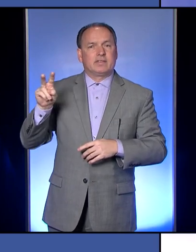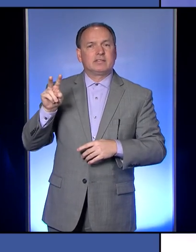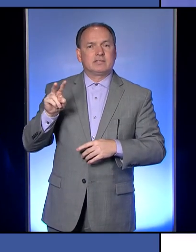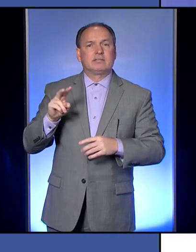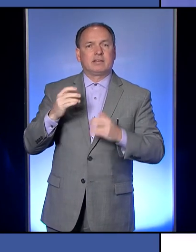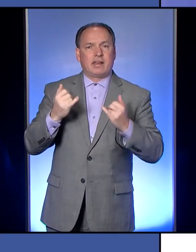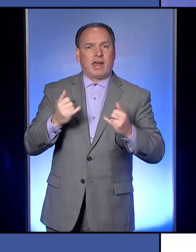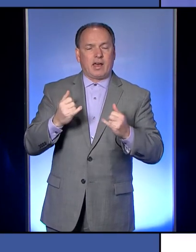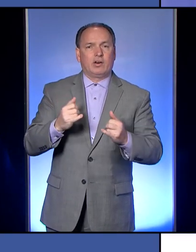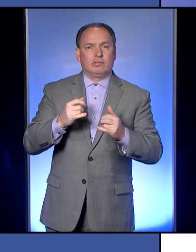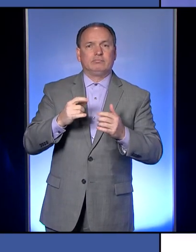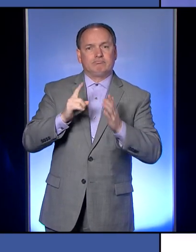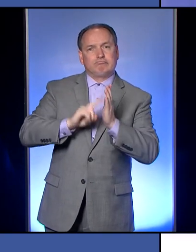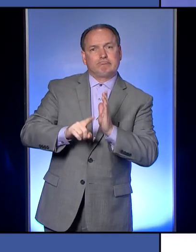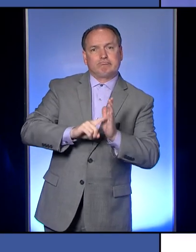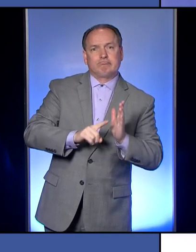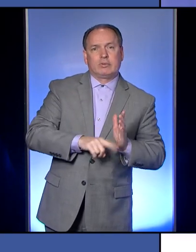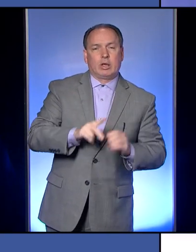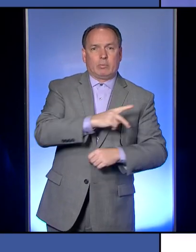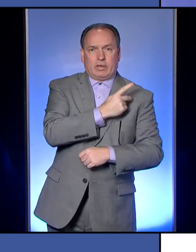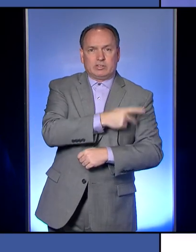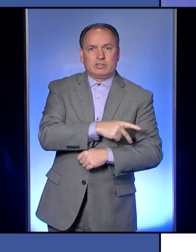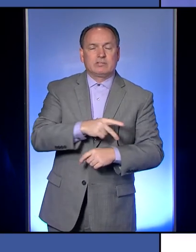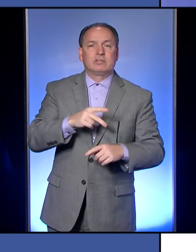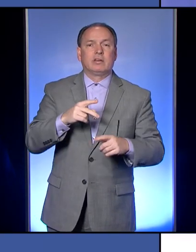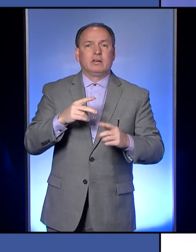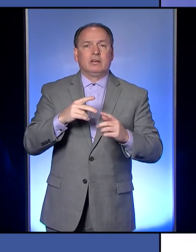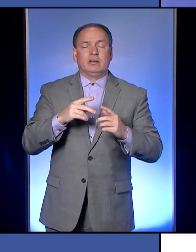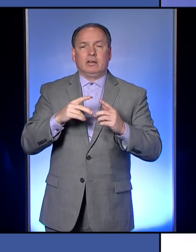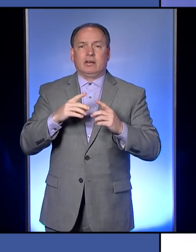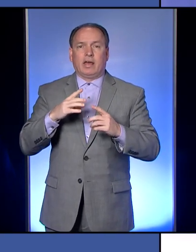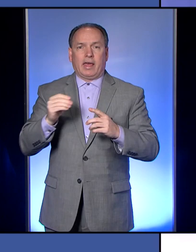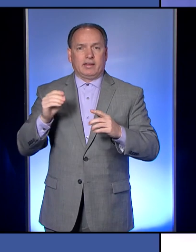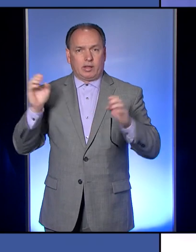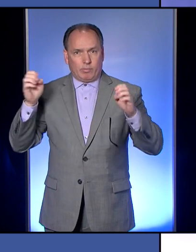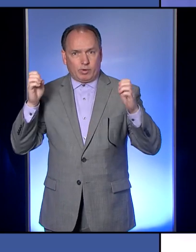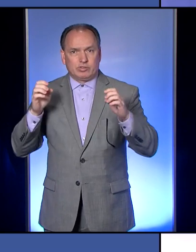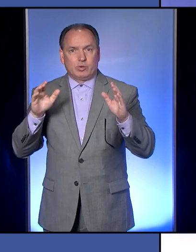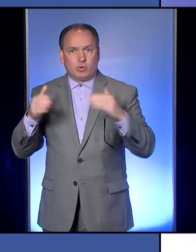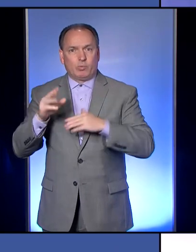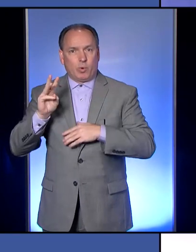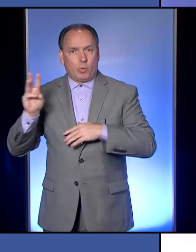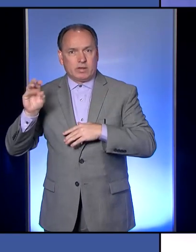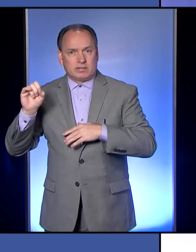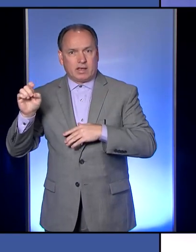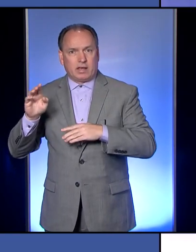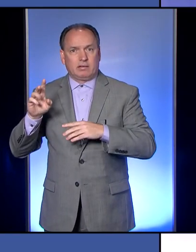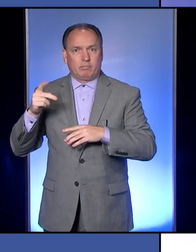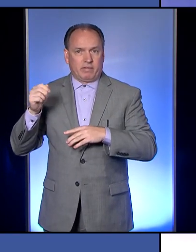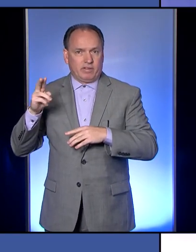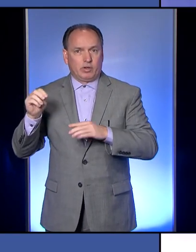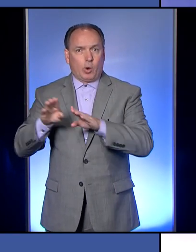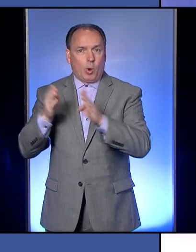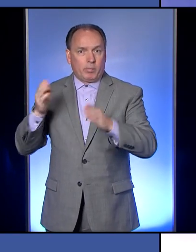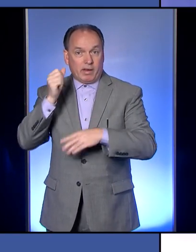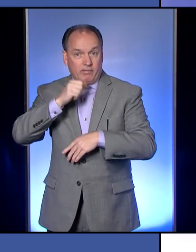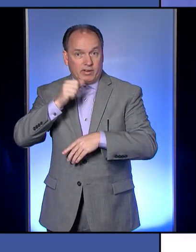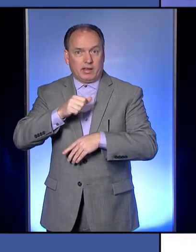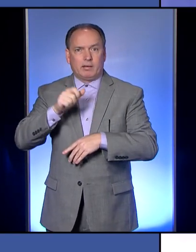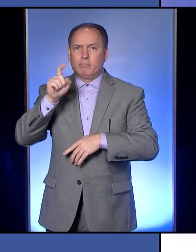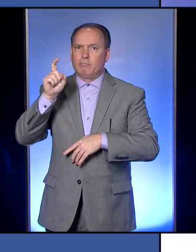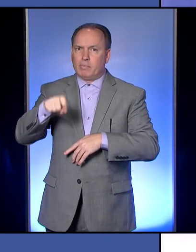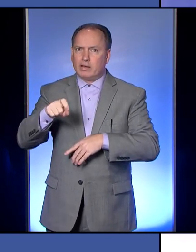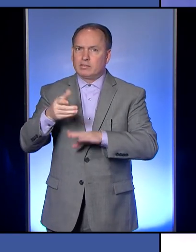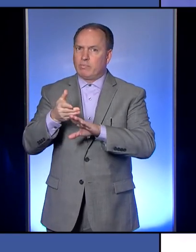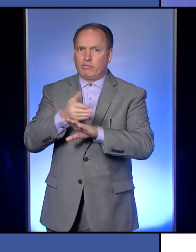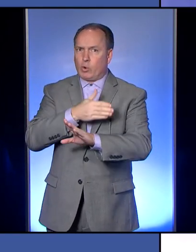still doing that at our Westside Pavilion and in our emergency department. At the Westside Pavilion, we're open daily. You need to schedule that visit.